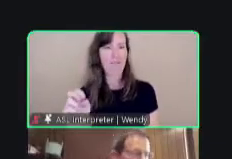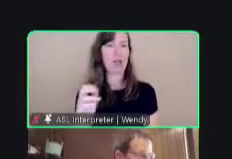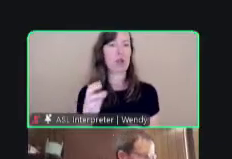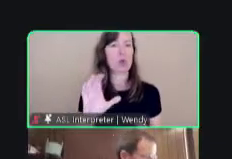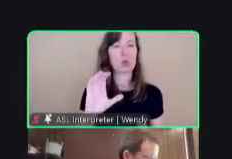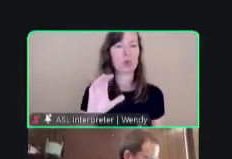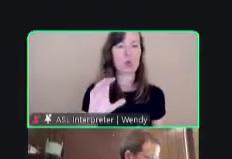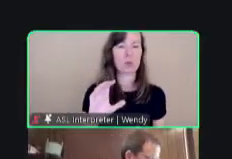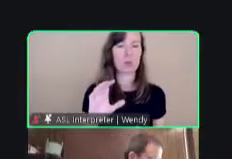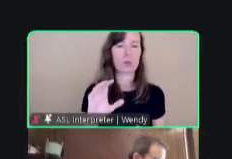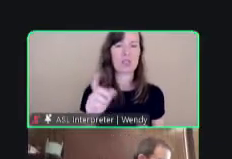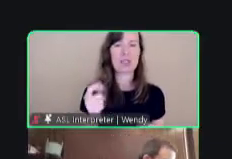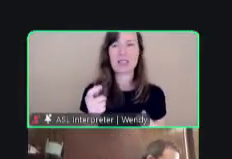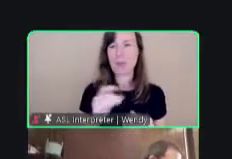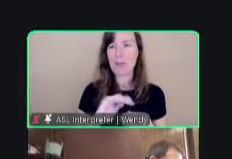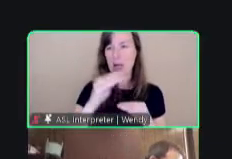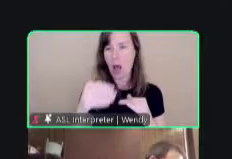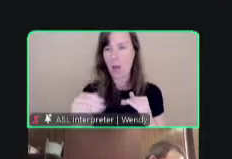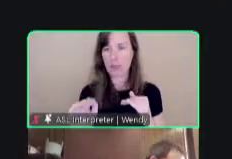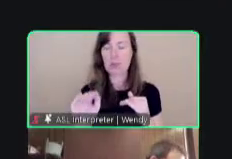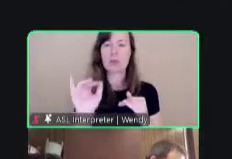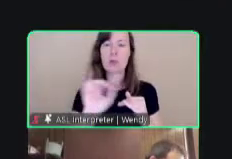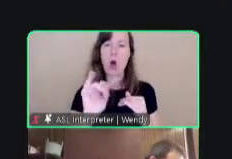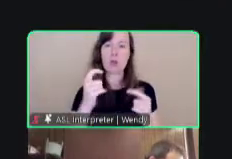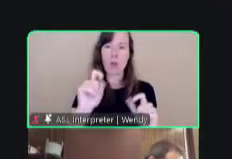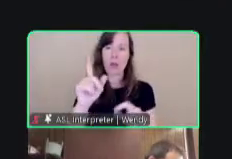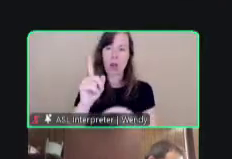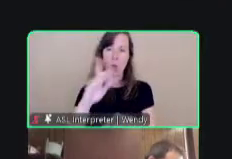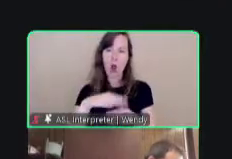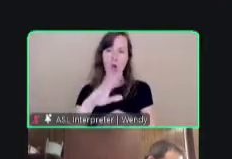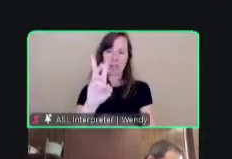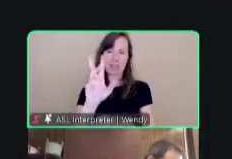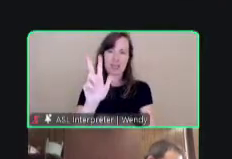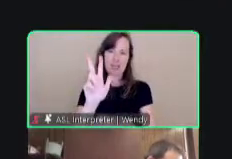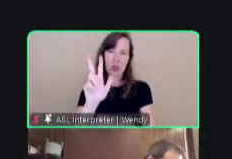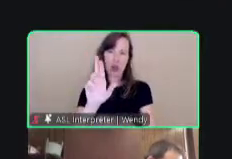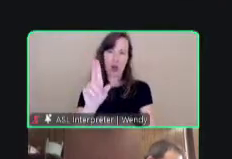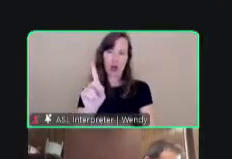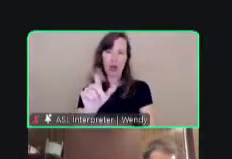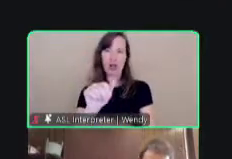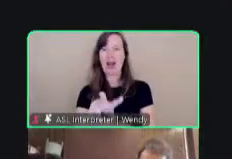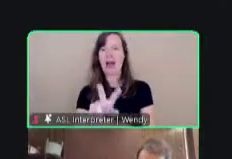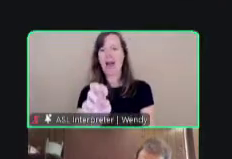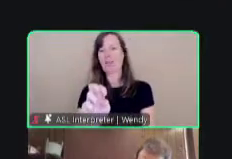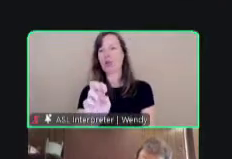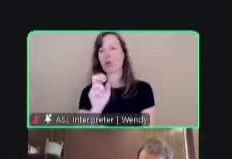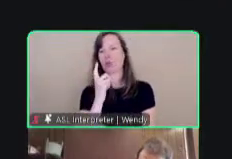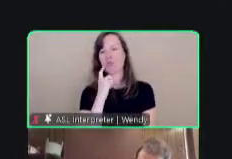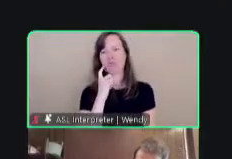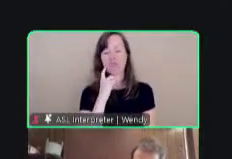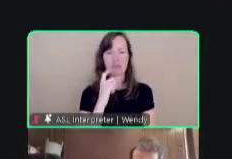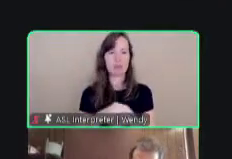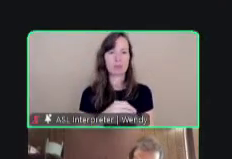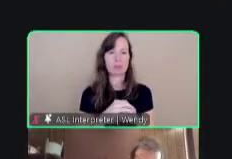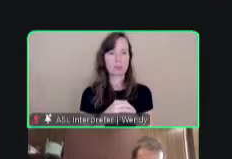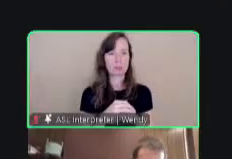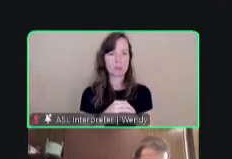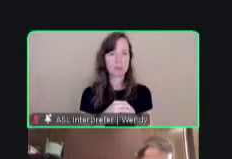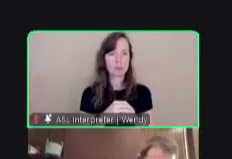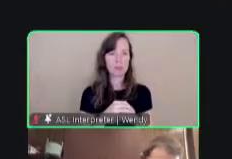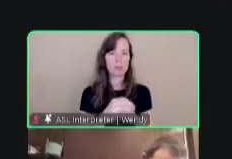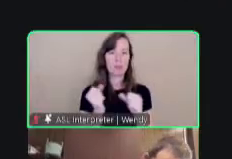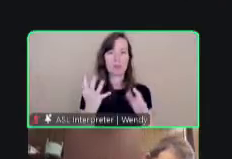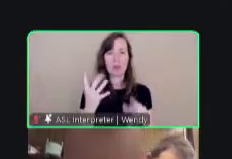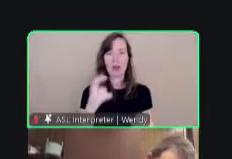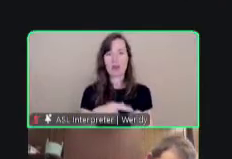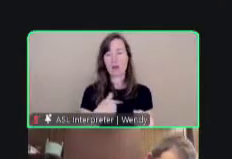some speed humps. We also did one on 63rd Avenue not too long ago. We work hand in hand a lot of times